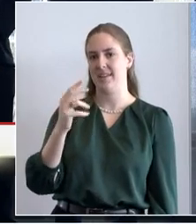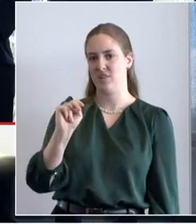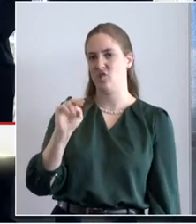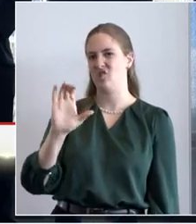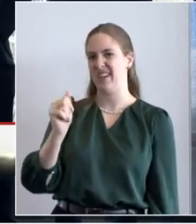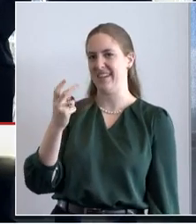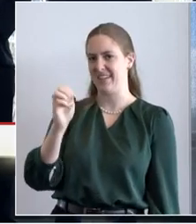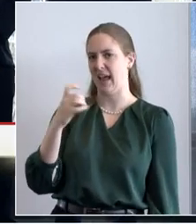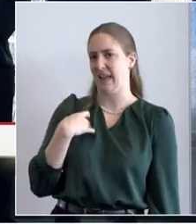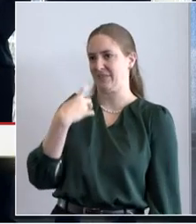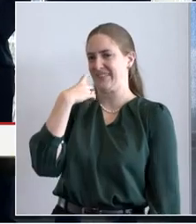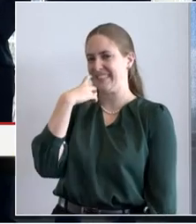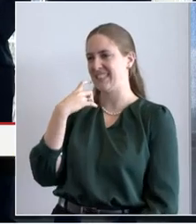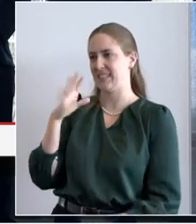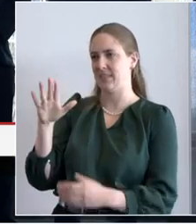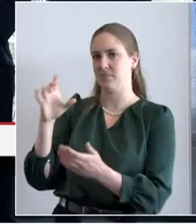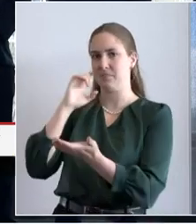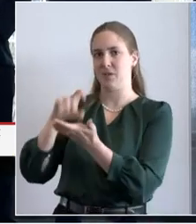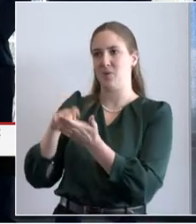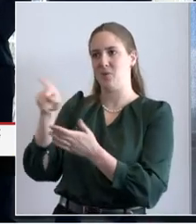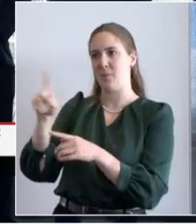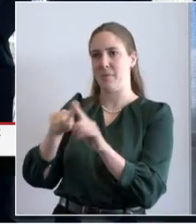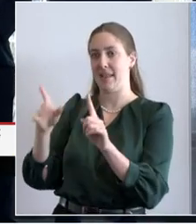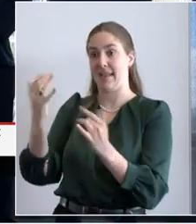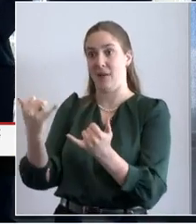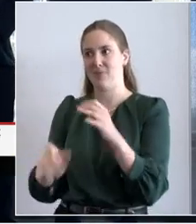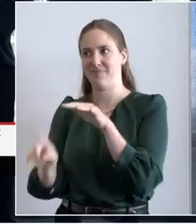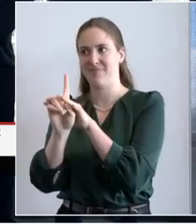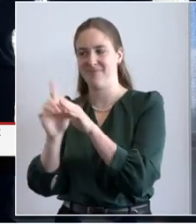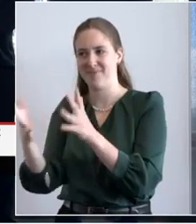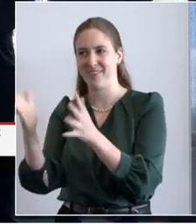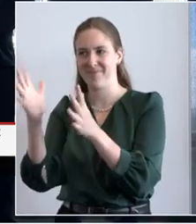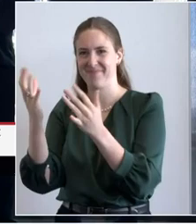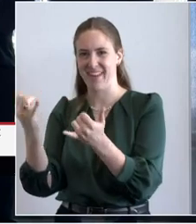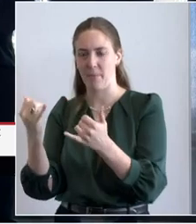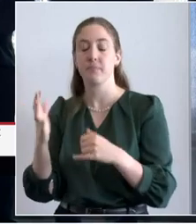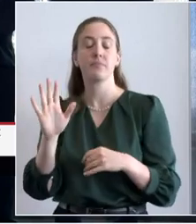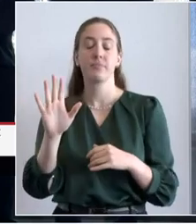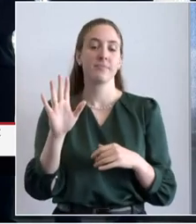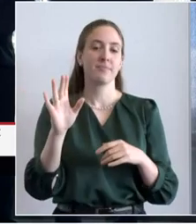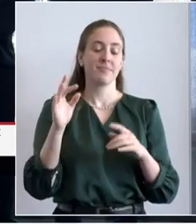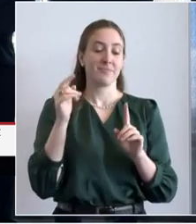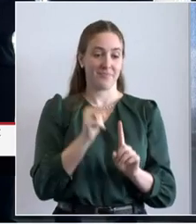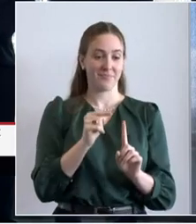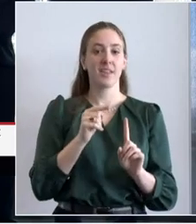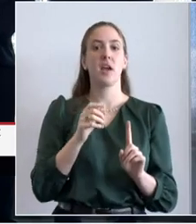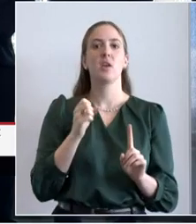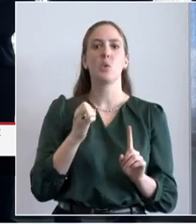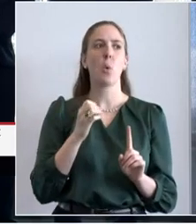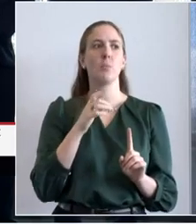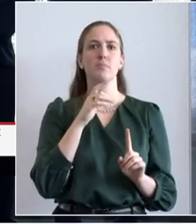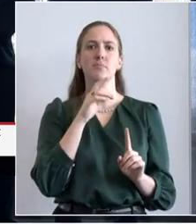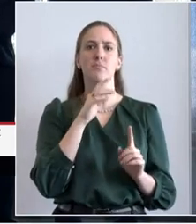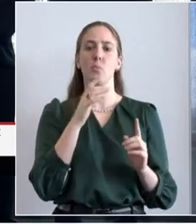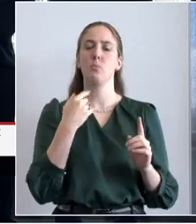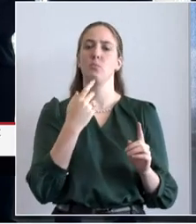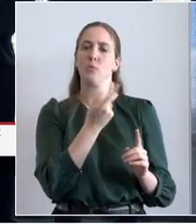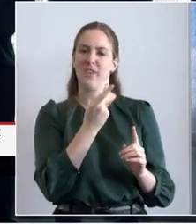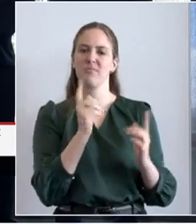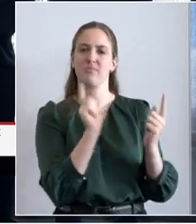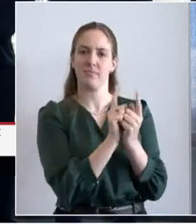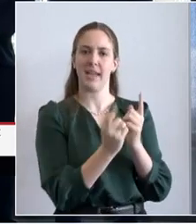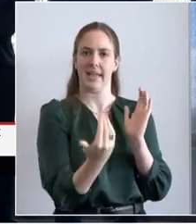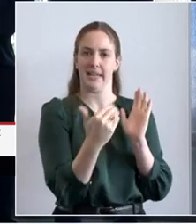And so back to Shinar. So he found me about 1.5 years, 2 years into this job, and he said, Mr. Glade, can I come see you again? And I'm like,